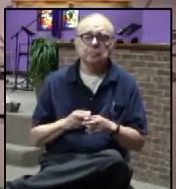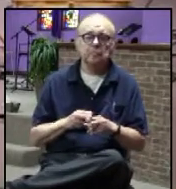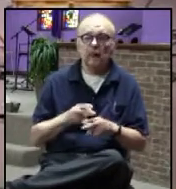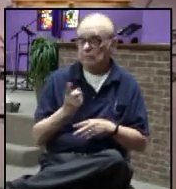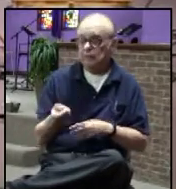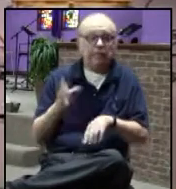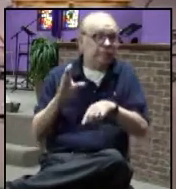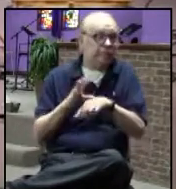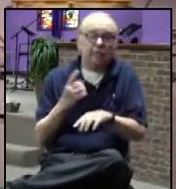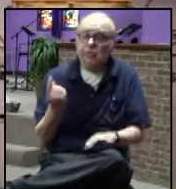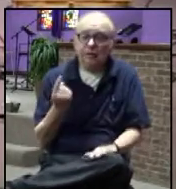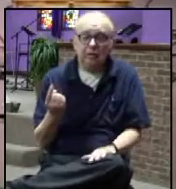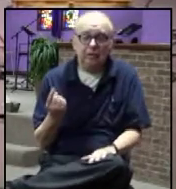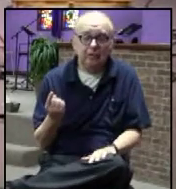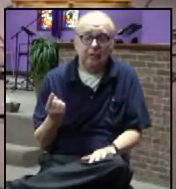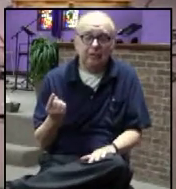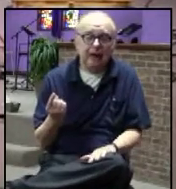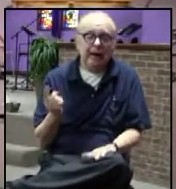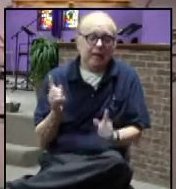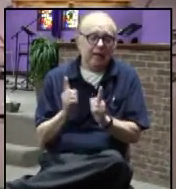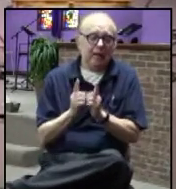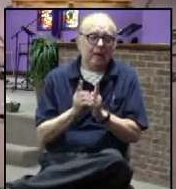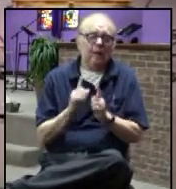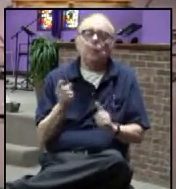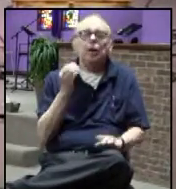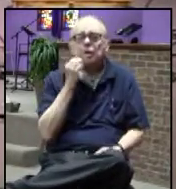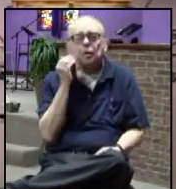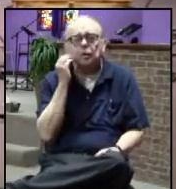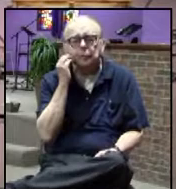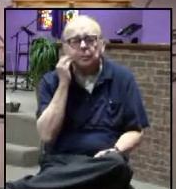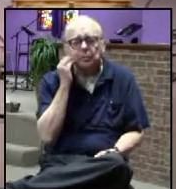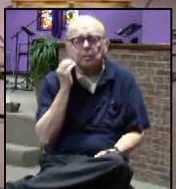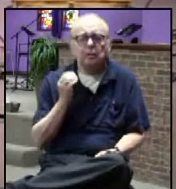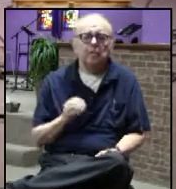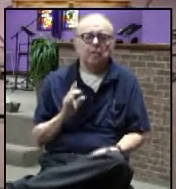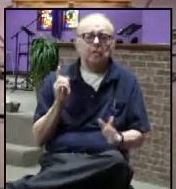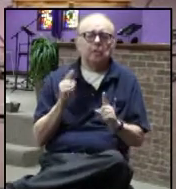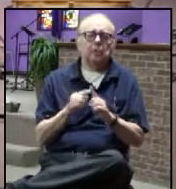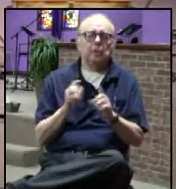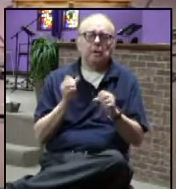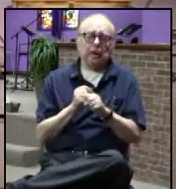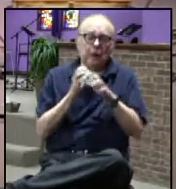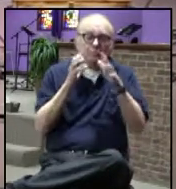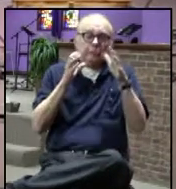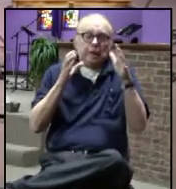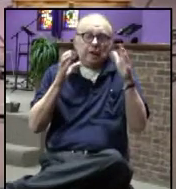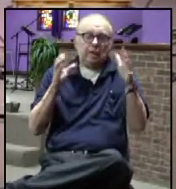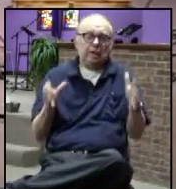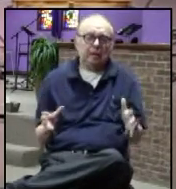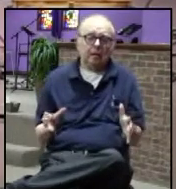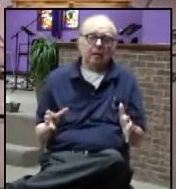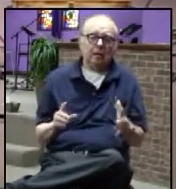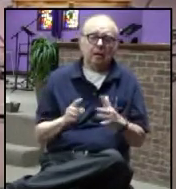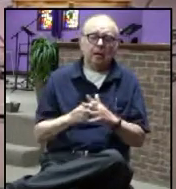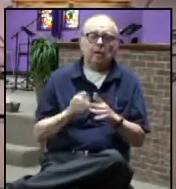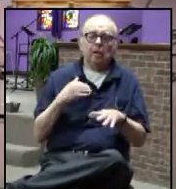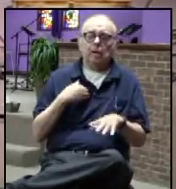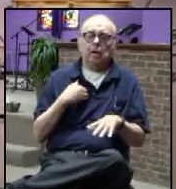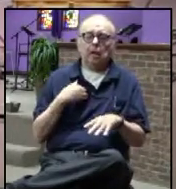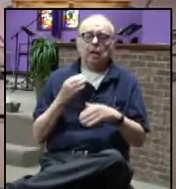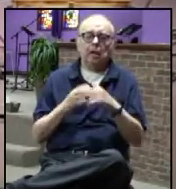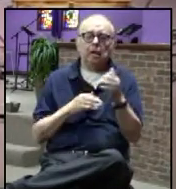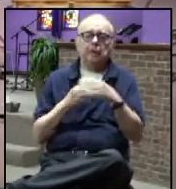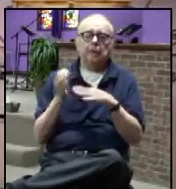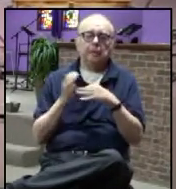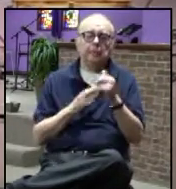church. And they met in homes until they got too big. And then they started having to build